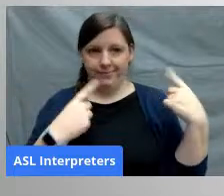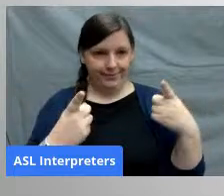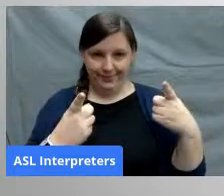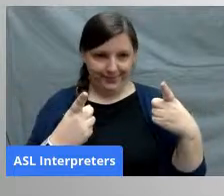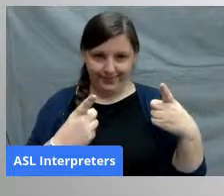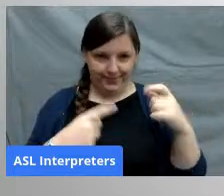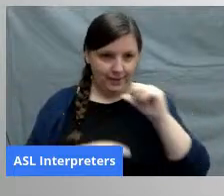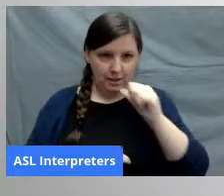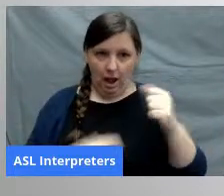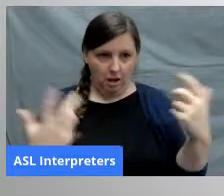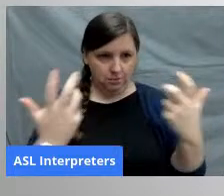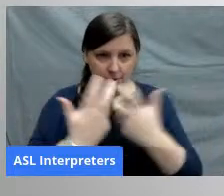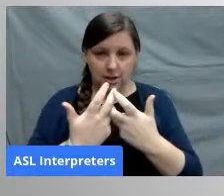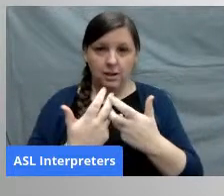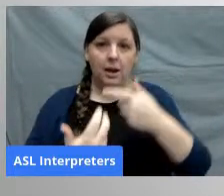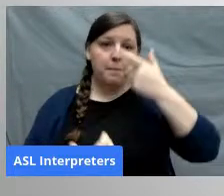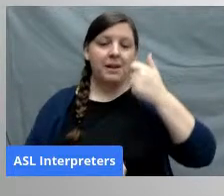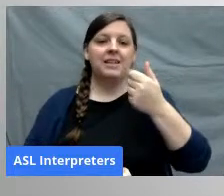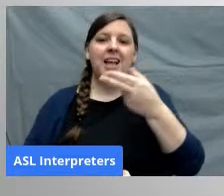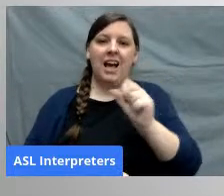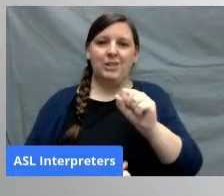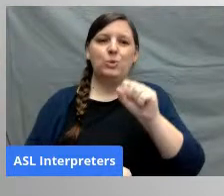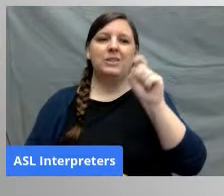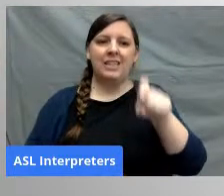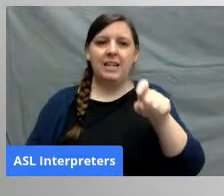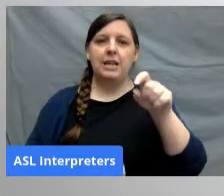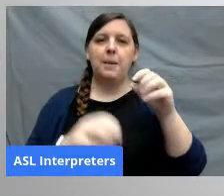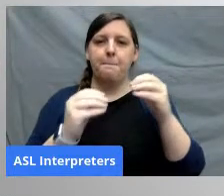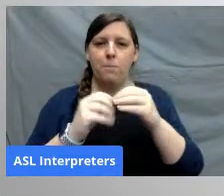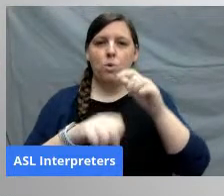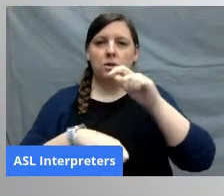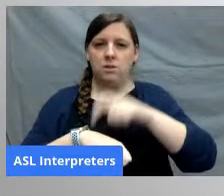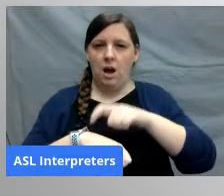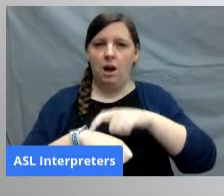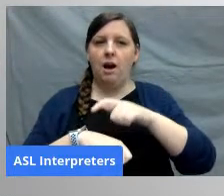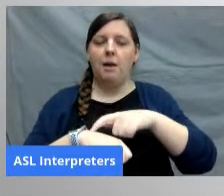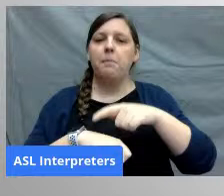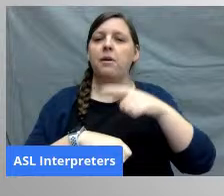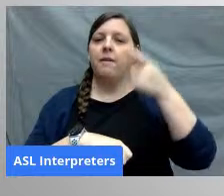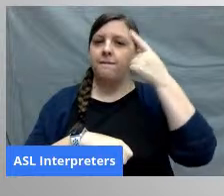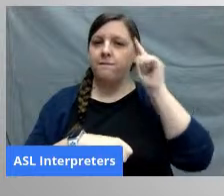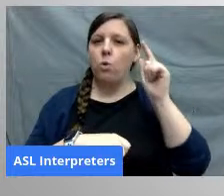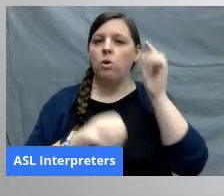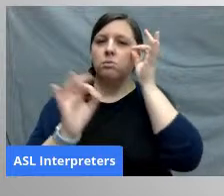schools need more time because of determining classes